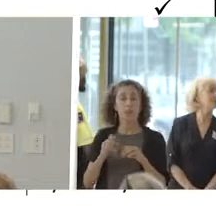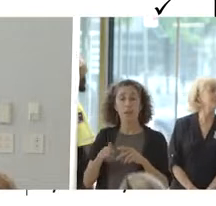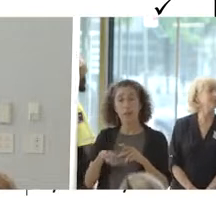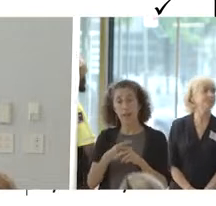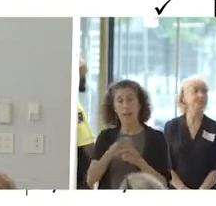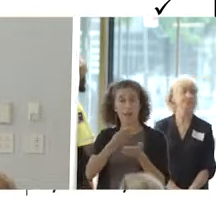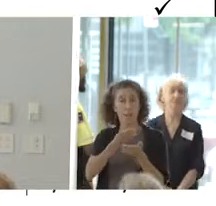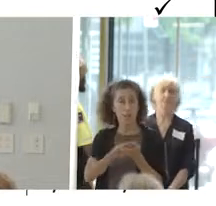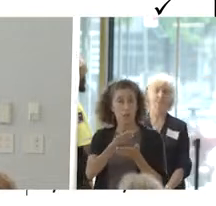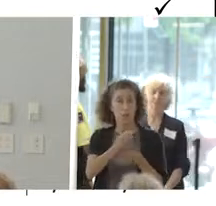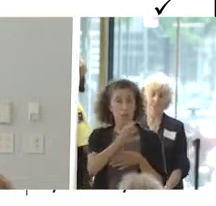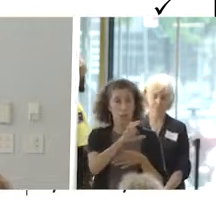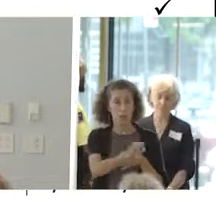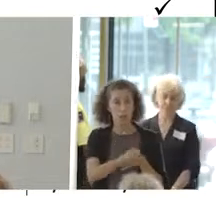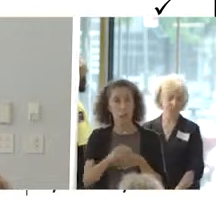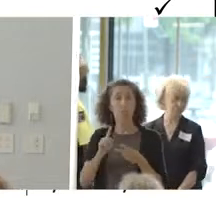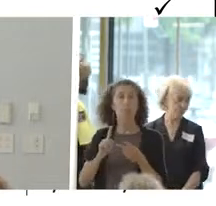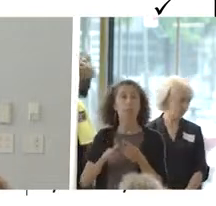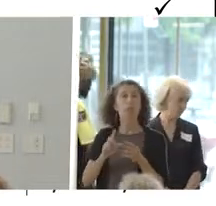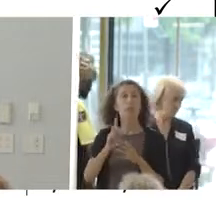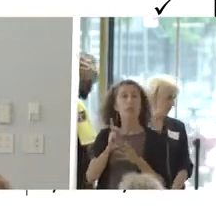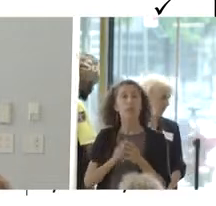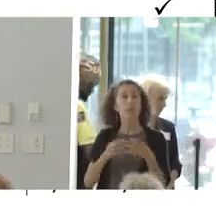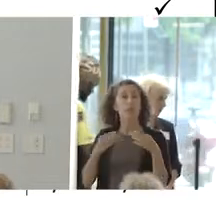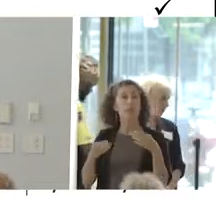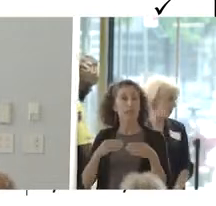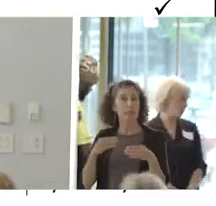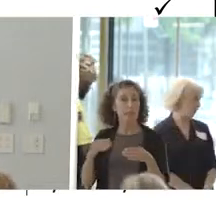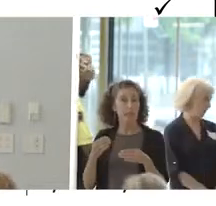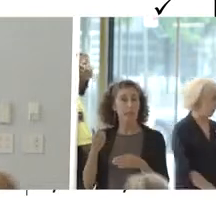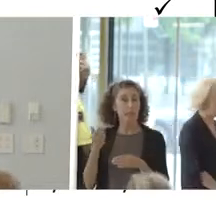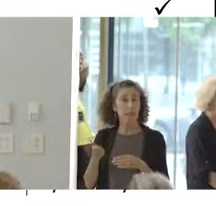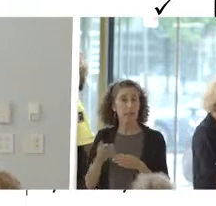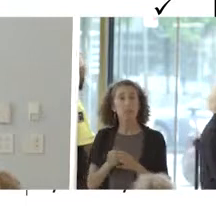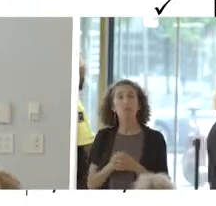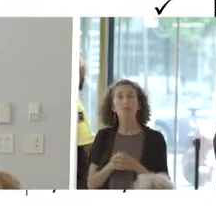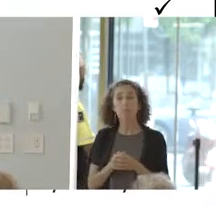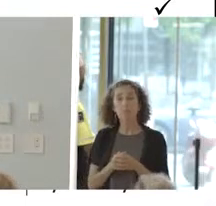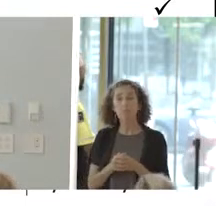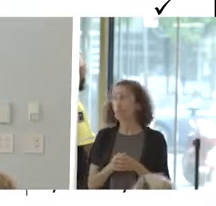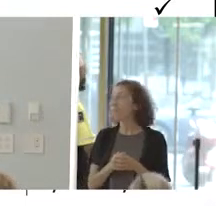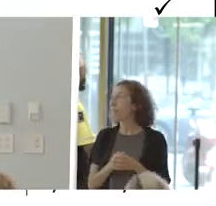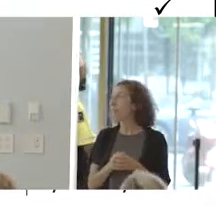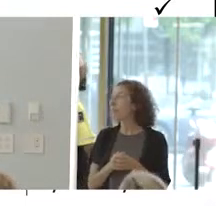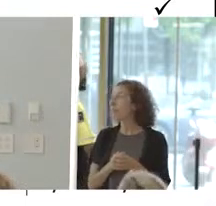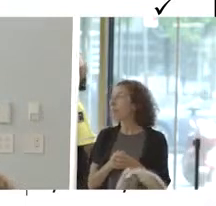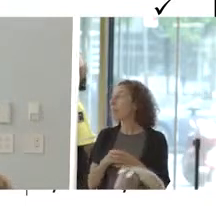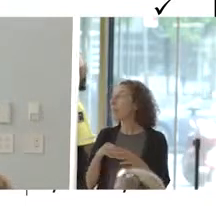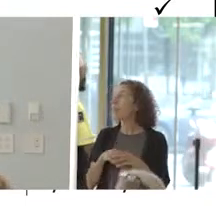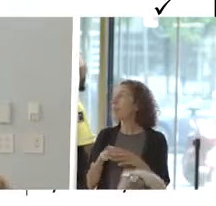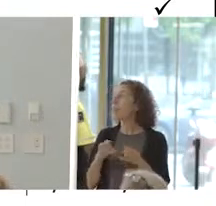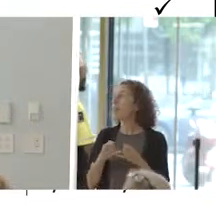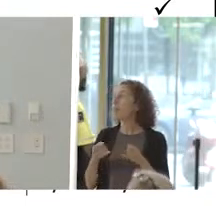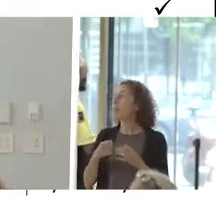It also allows for design flexibility. It allows for inline cost efficiency and understanding